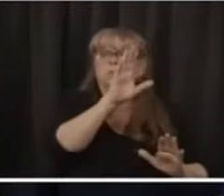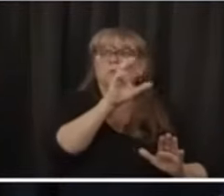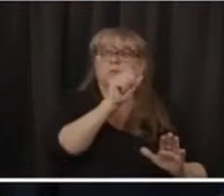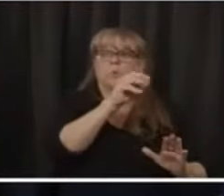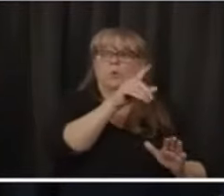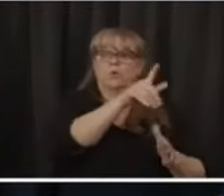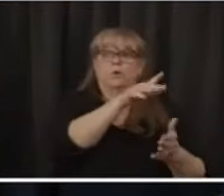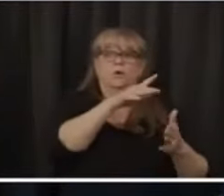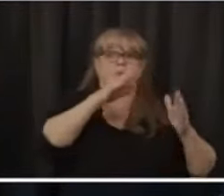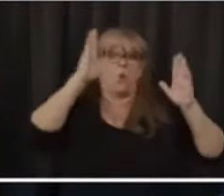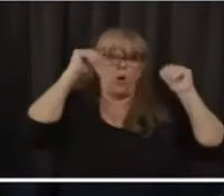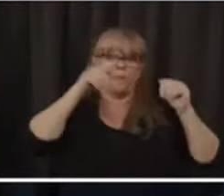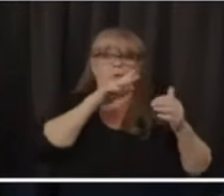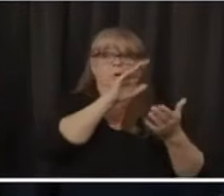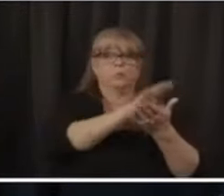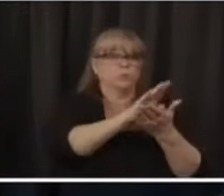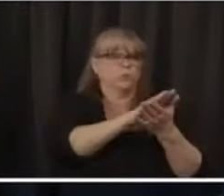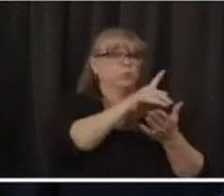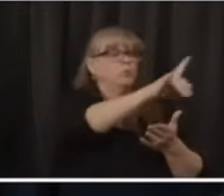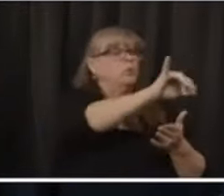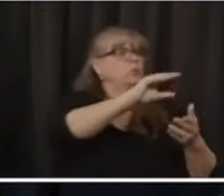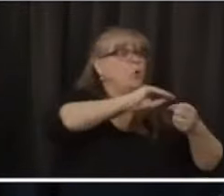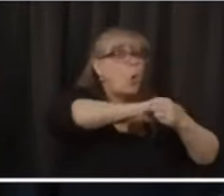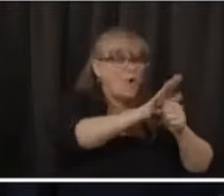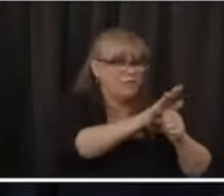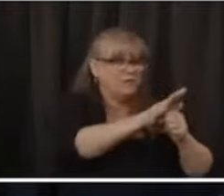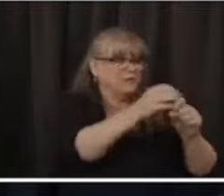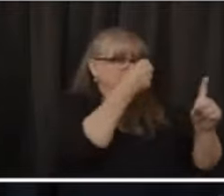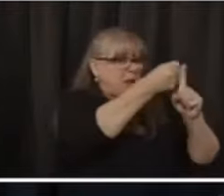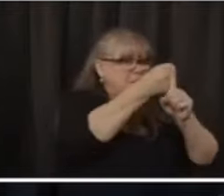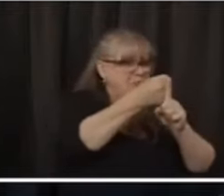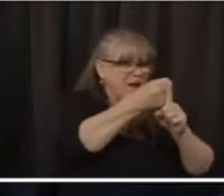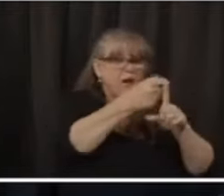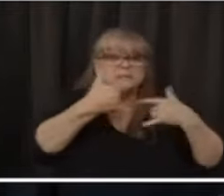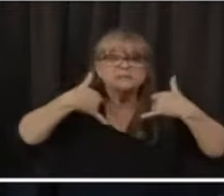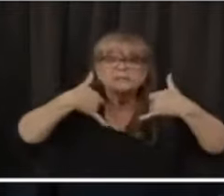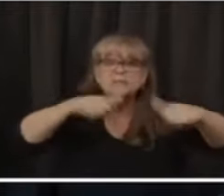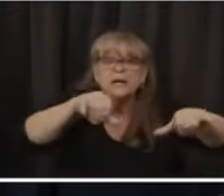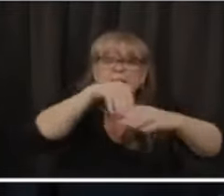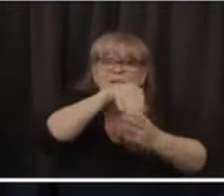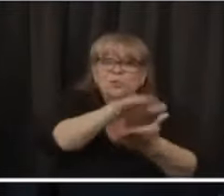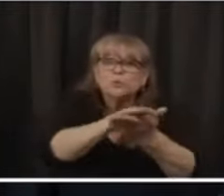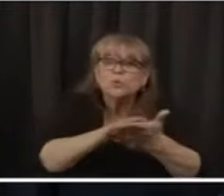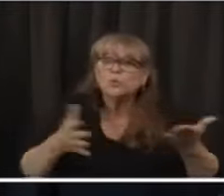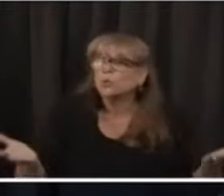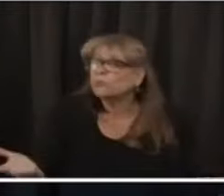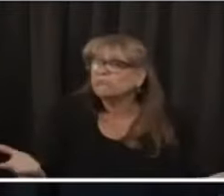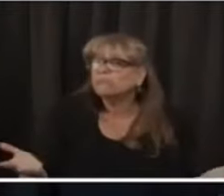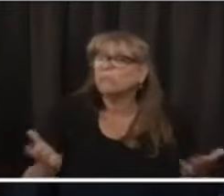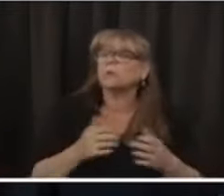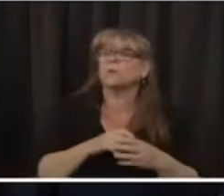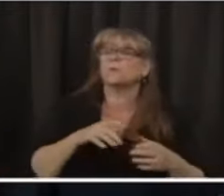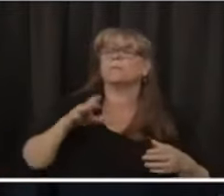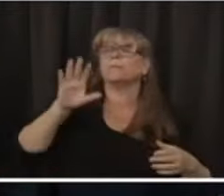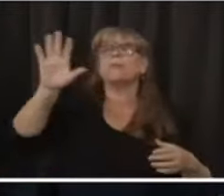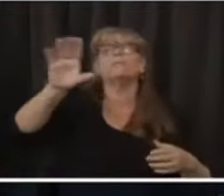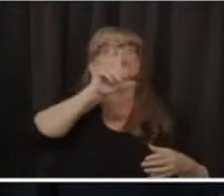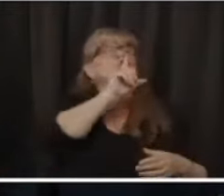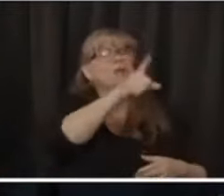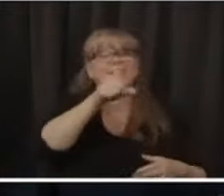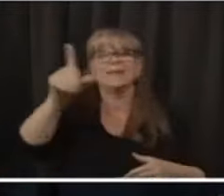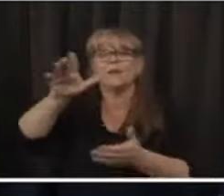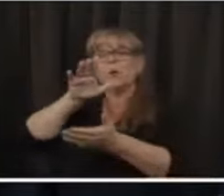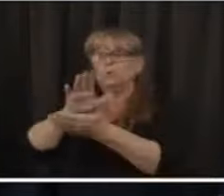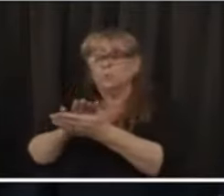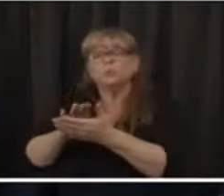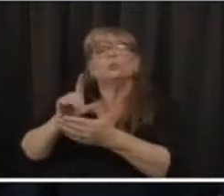spike? Oh, schools are again a relatively safe place. I think what's happening,